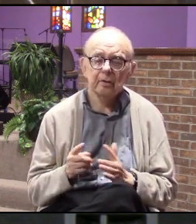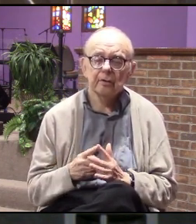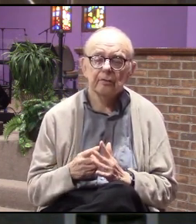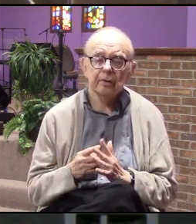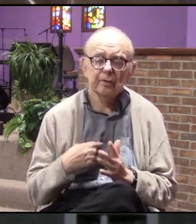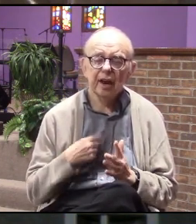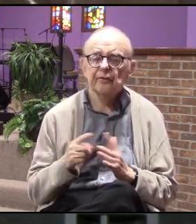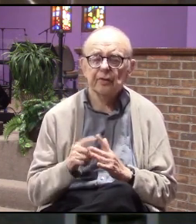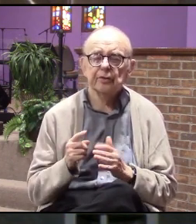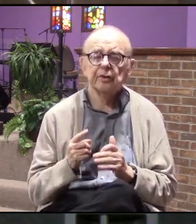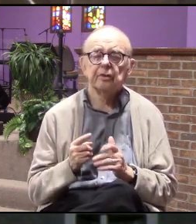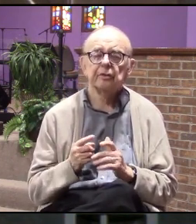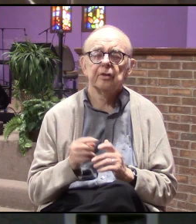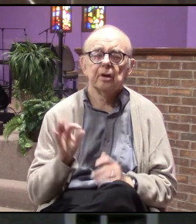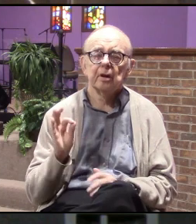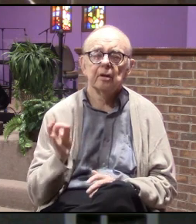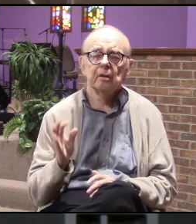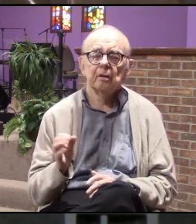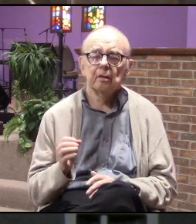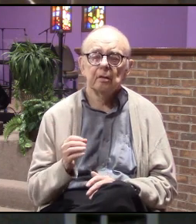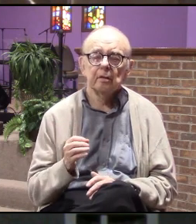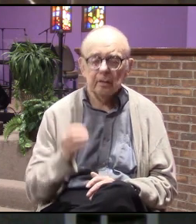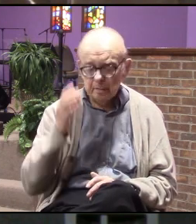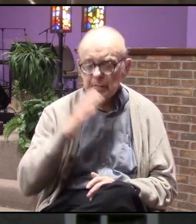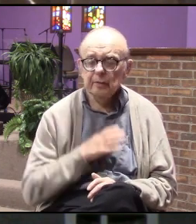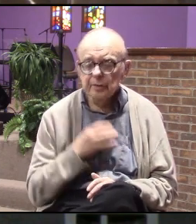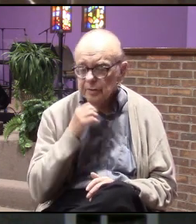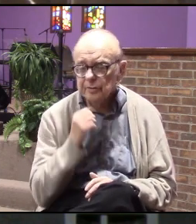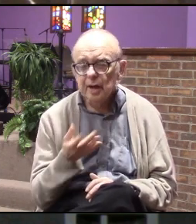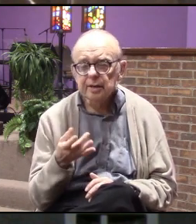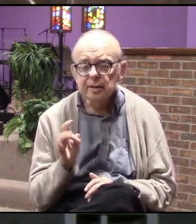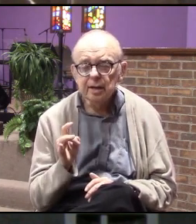started preaching. He was just 18 years old.